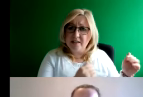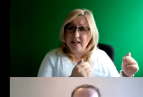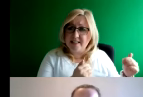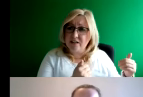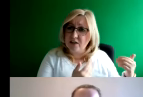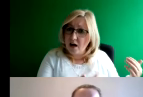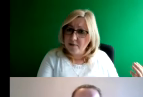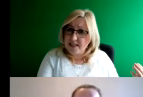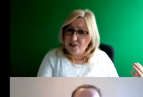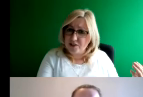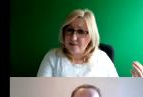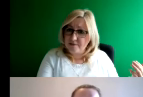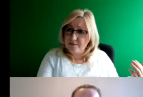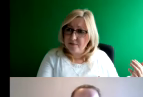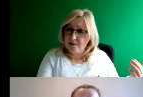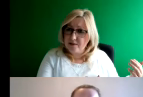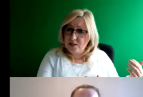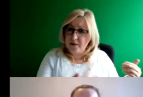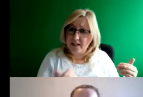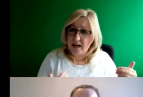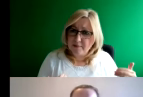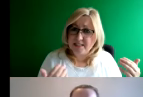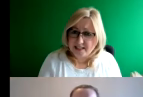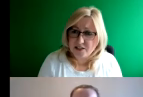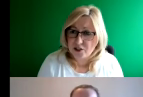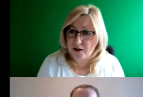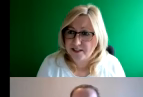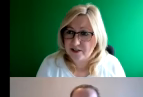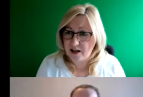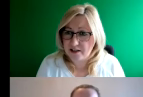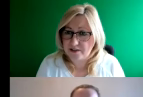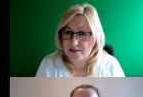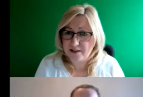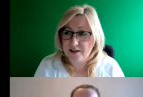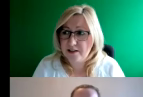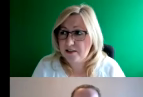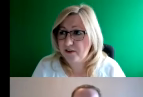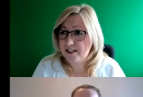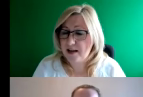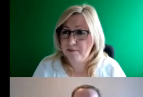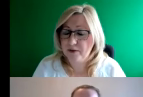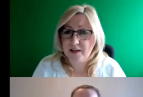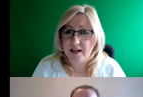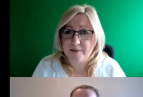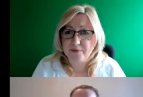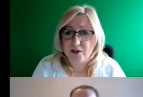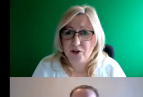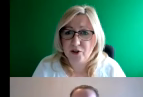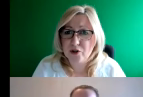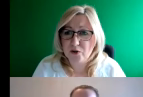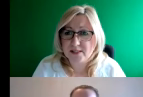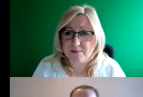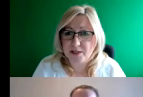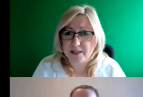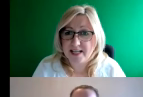you, the idea of accommodation. So we accommodate to our interlocutors. So for example,